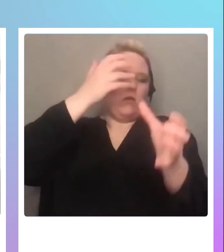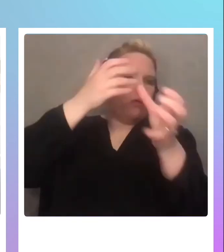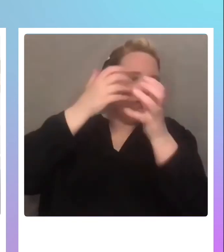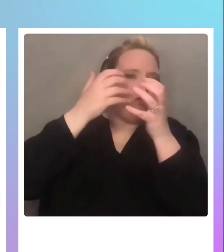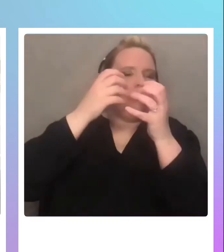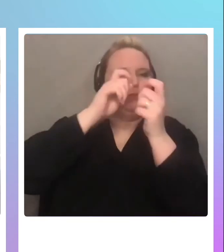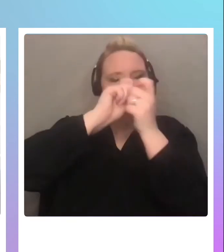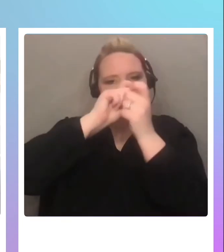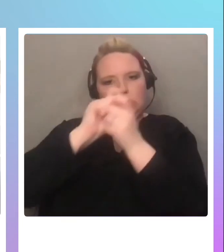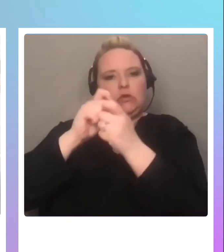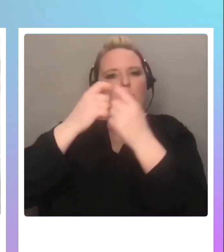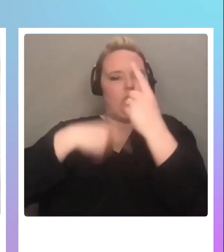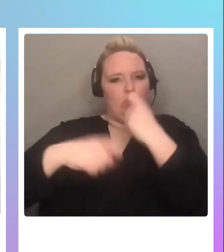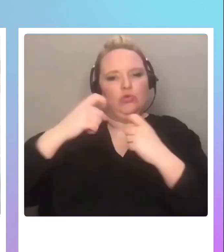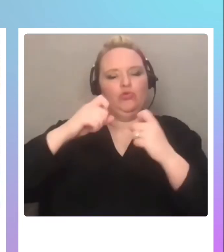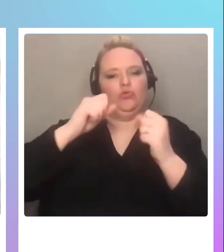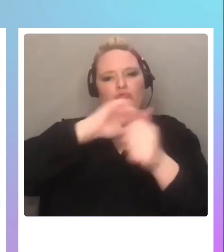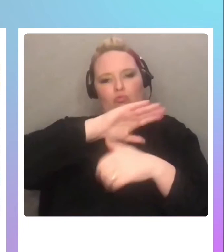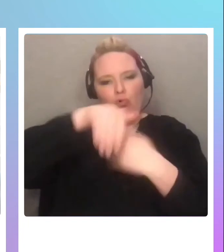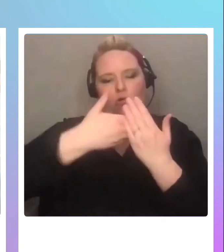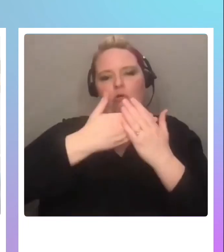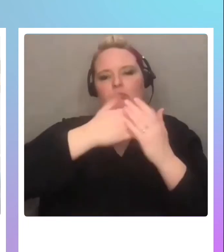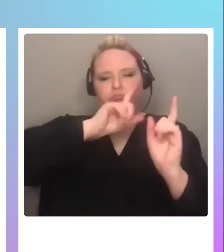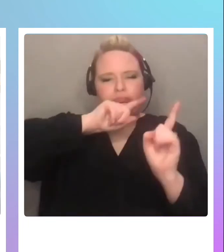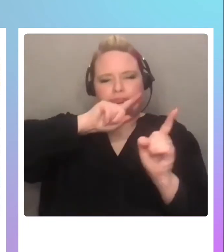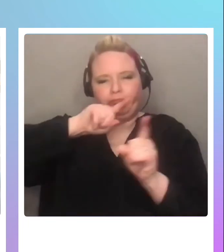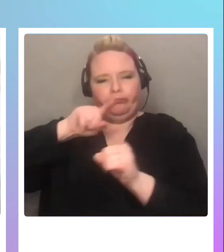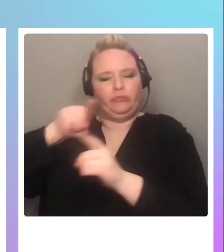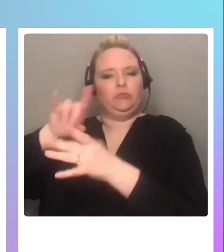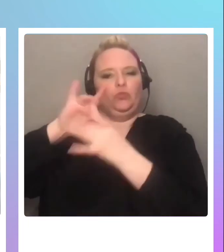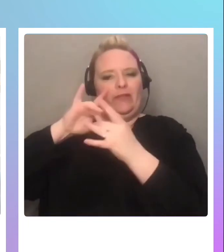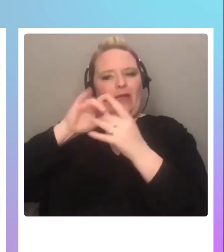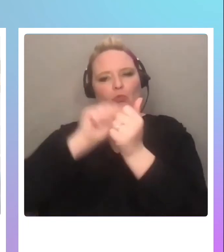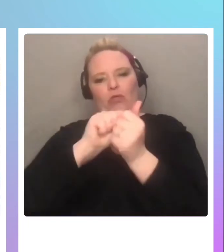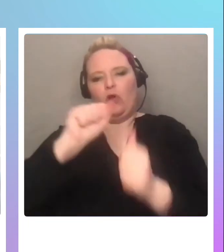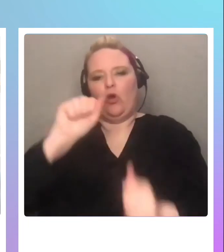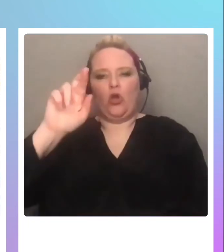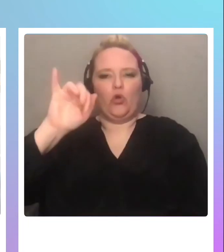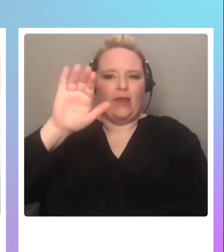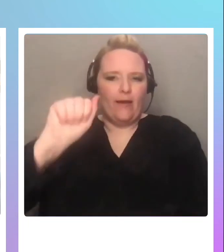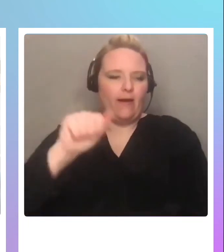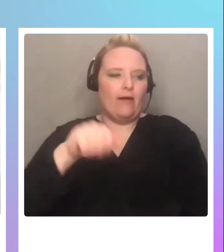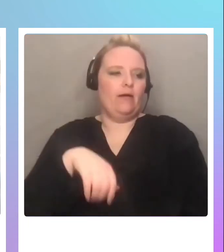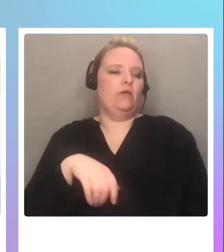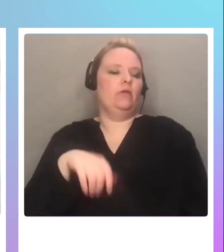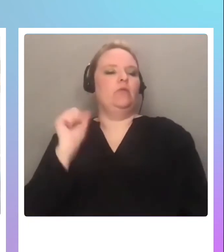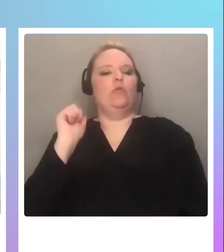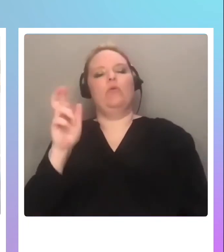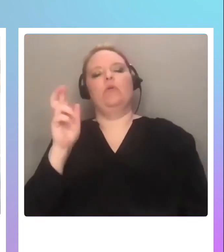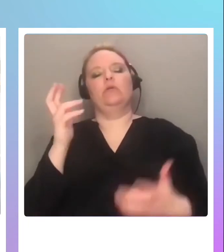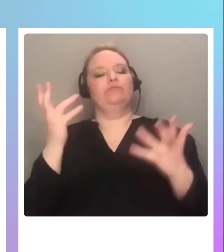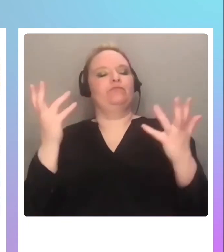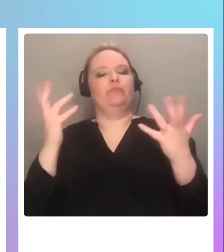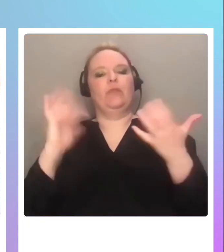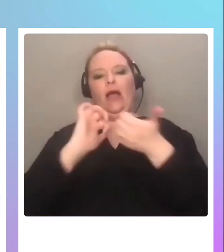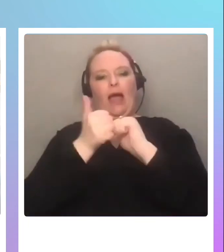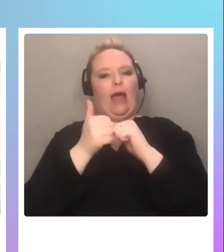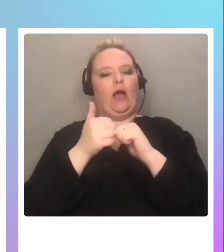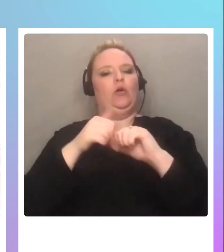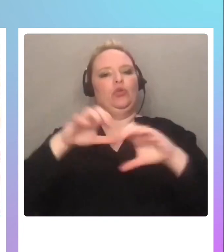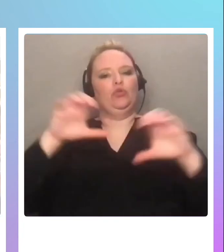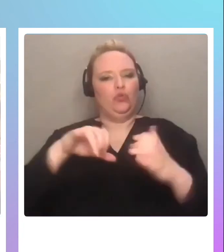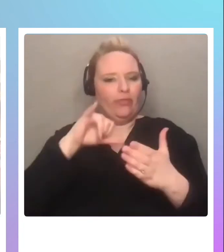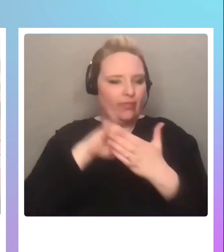single question someone poses to you about ARIA or how to, do this with